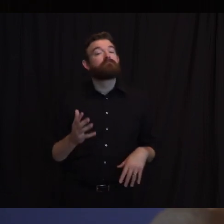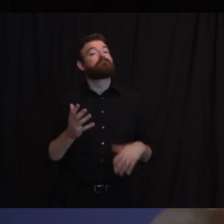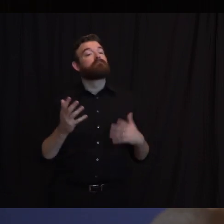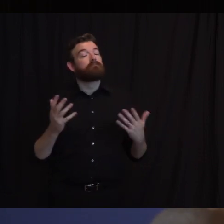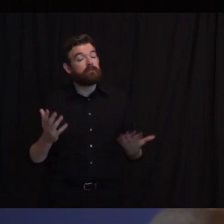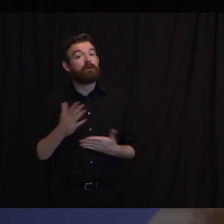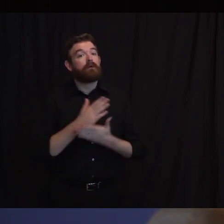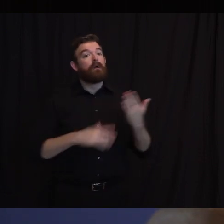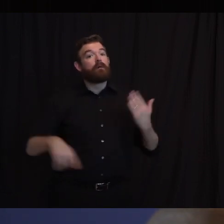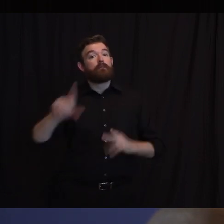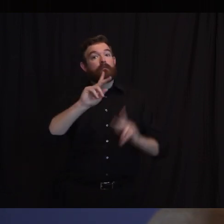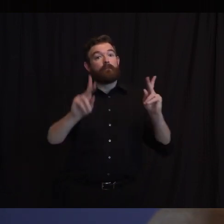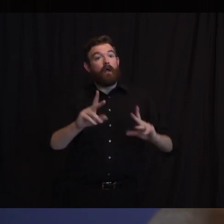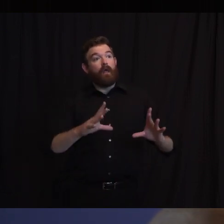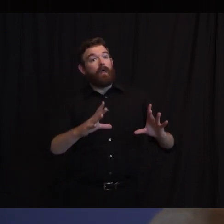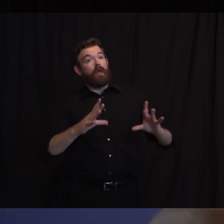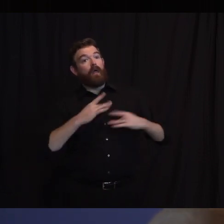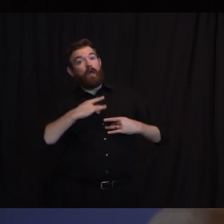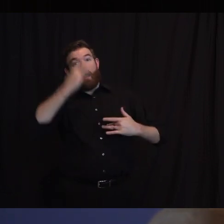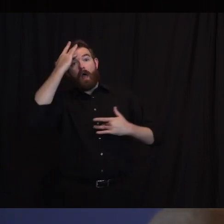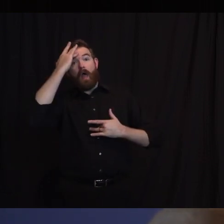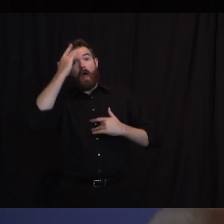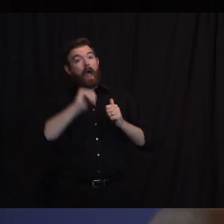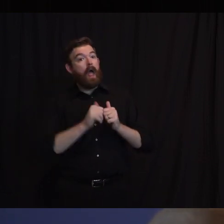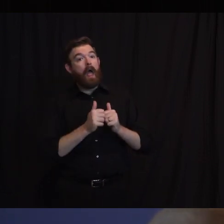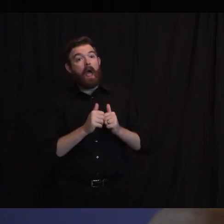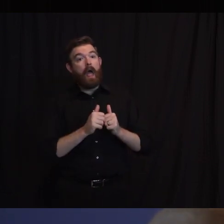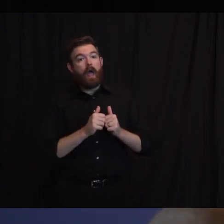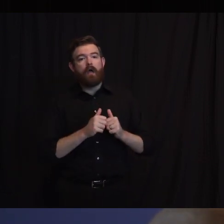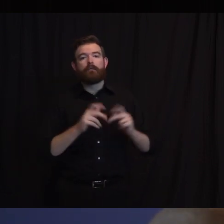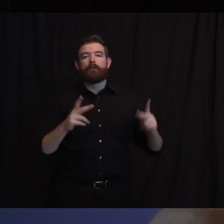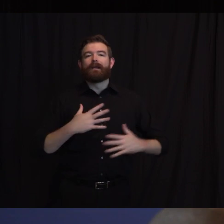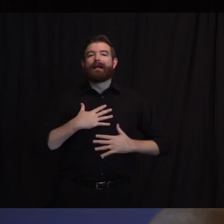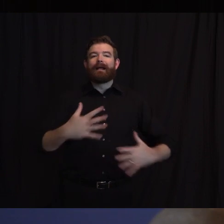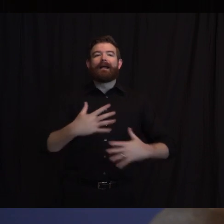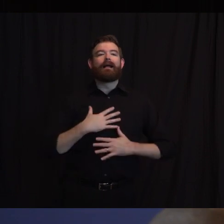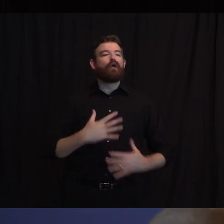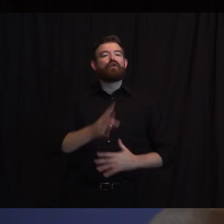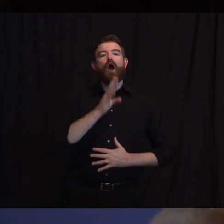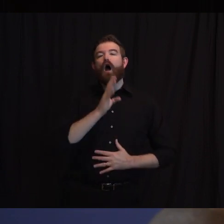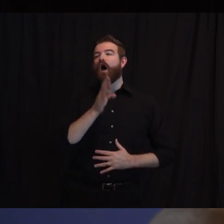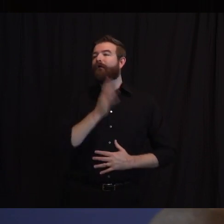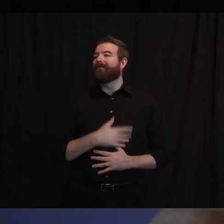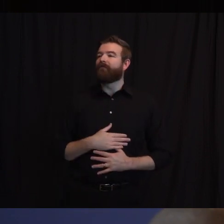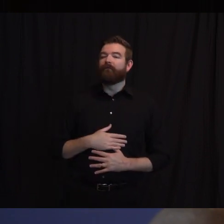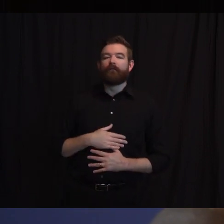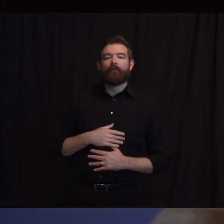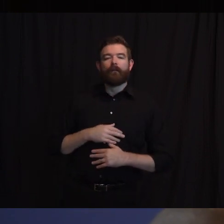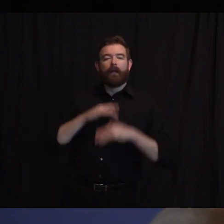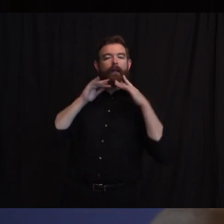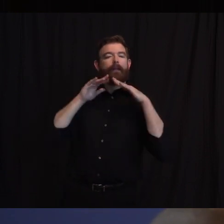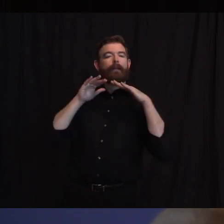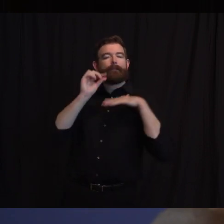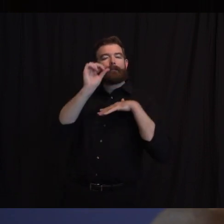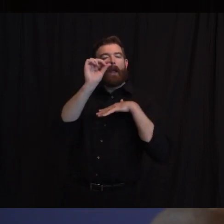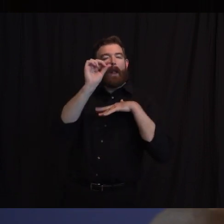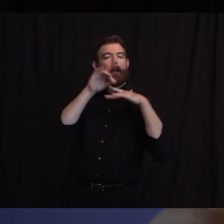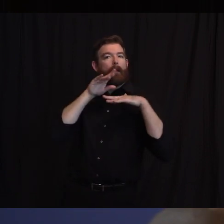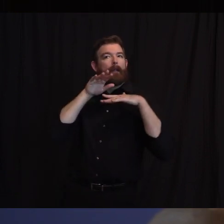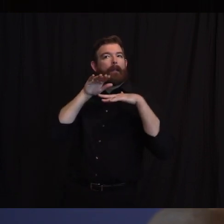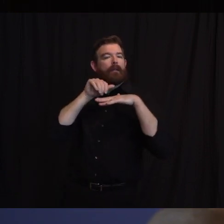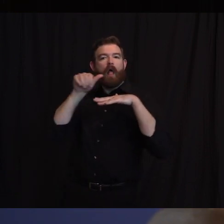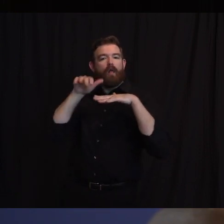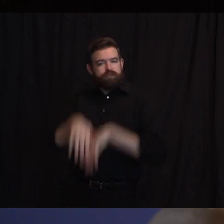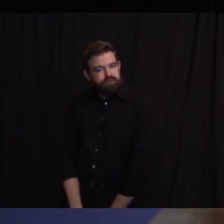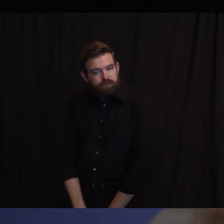by some of these viruses that are floating in the air for longer periods of time. And as the governor mentioned, that becomes more of an issue the closer people are together, and